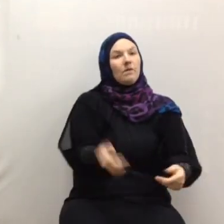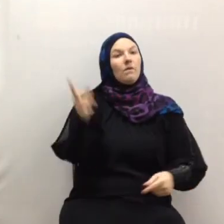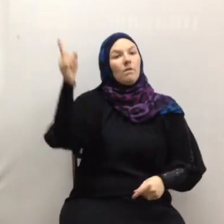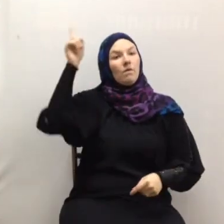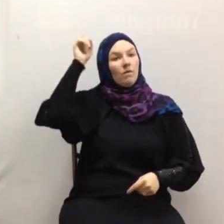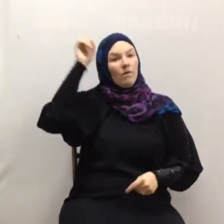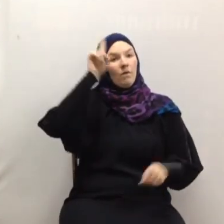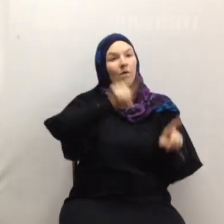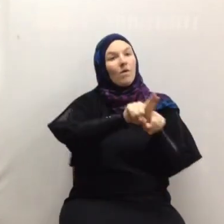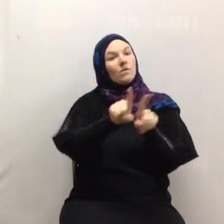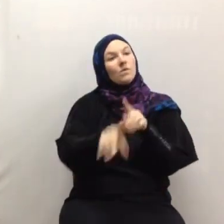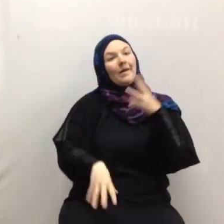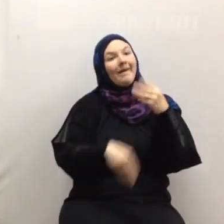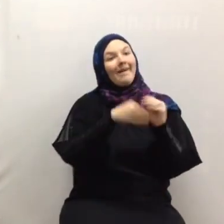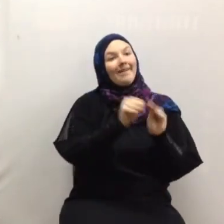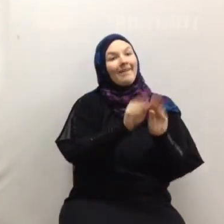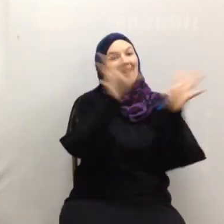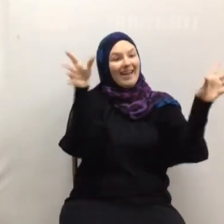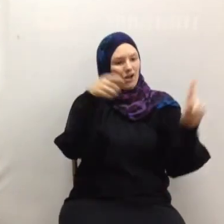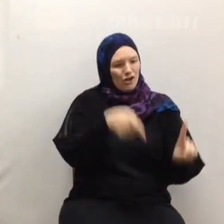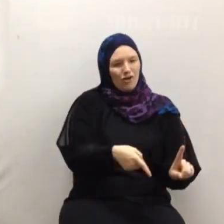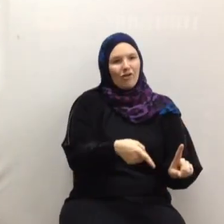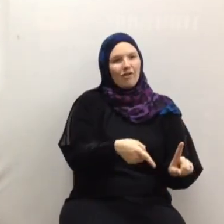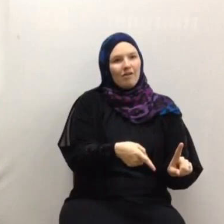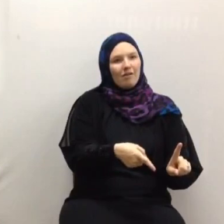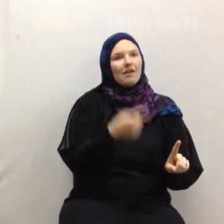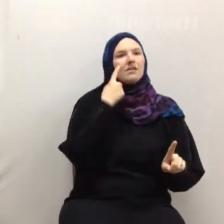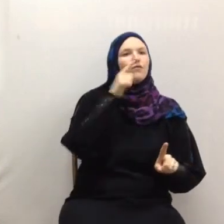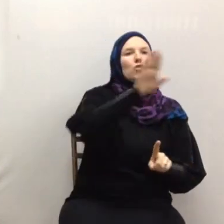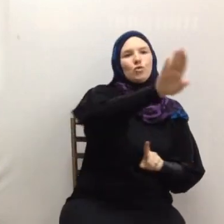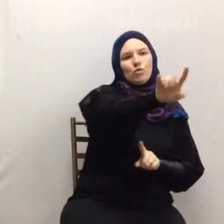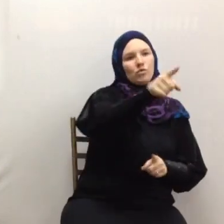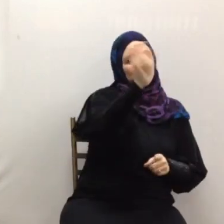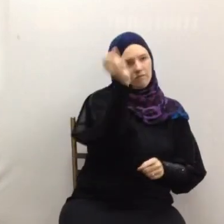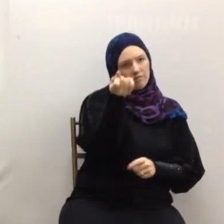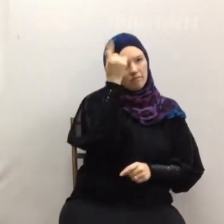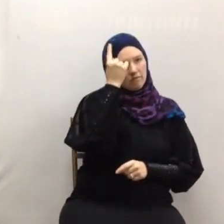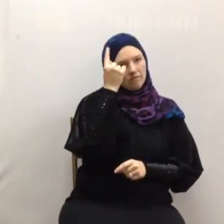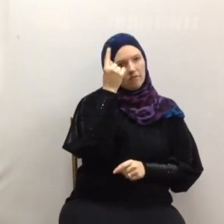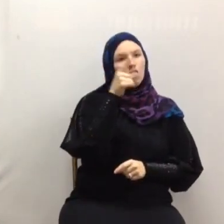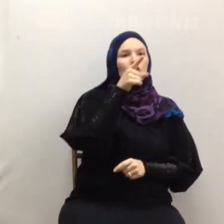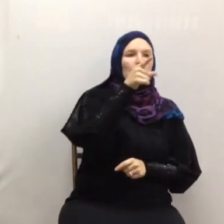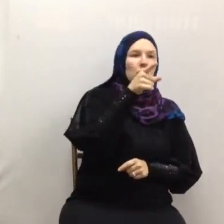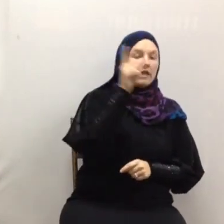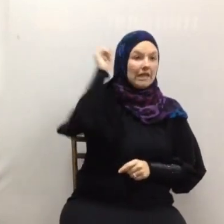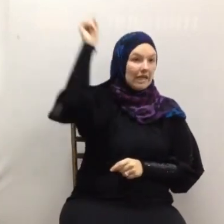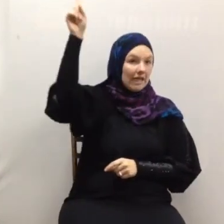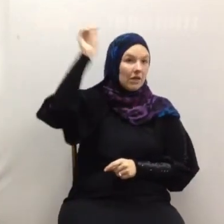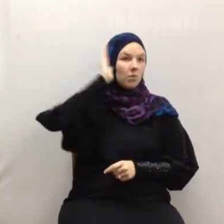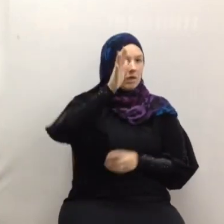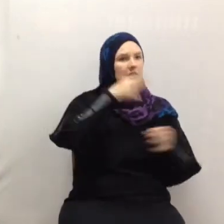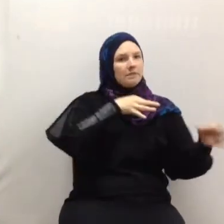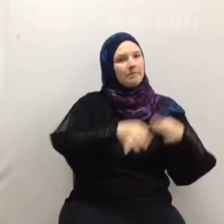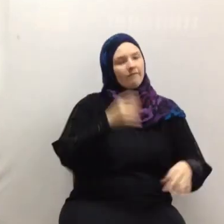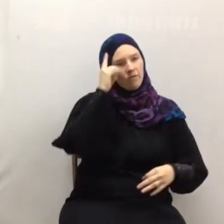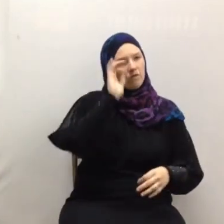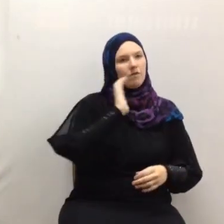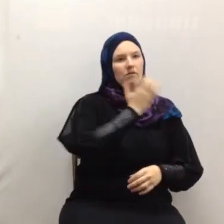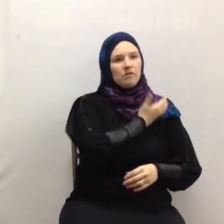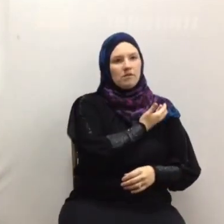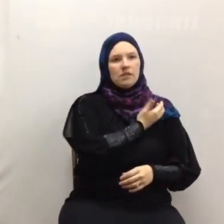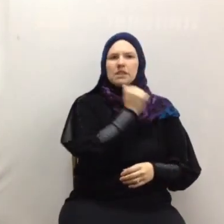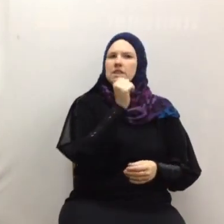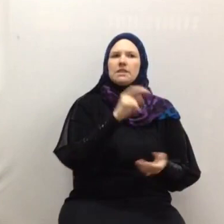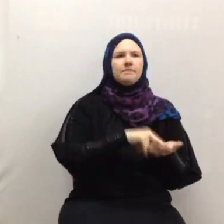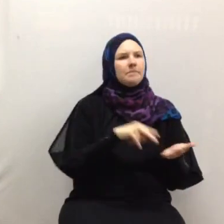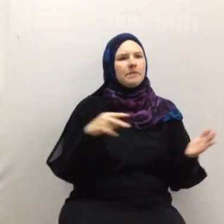of the text is on him. He will explain it to us. It doesn't mean that